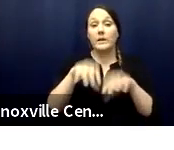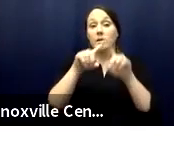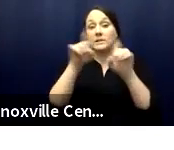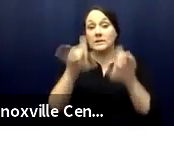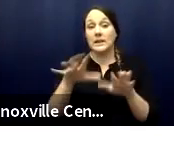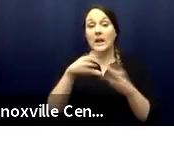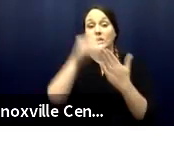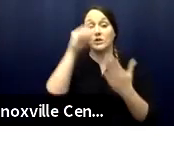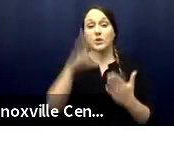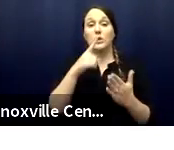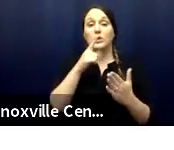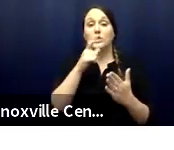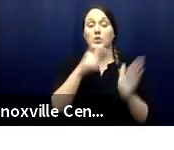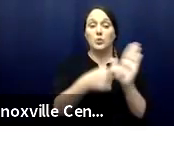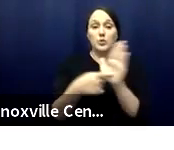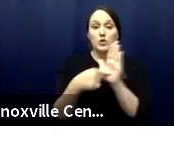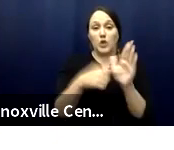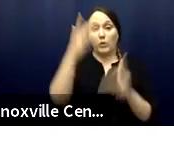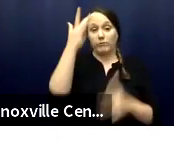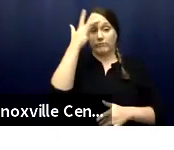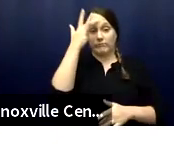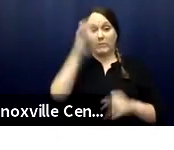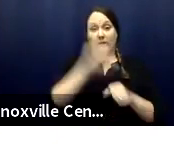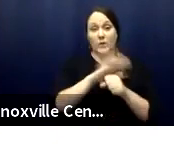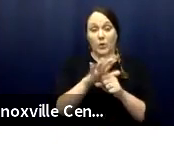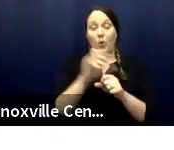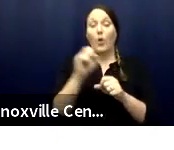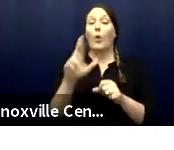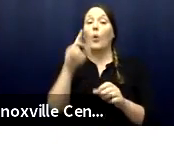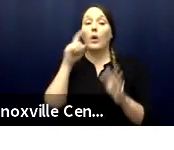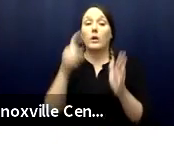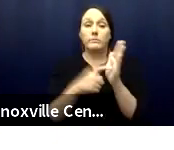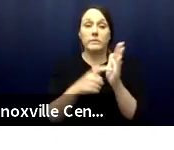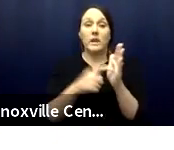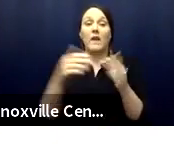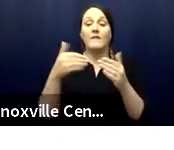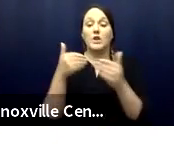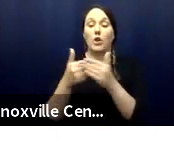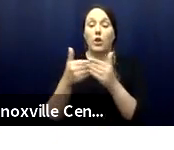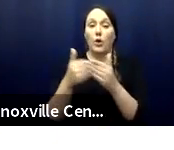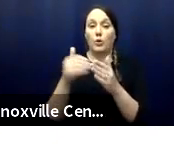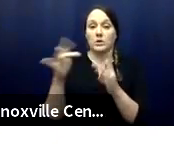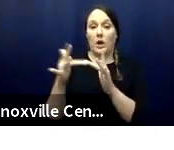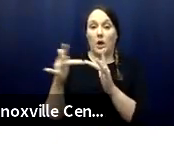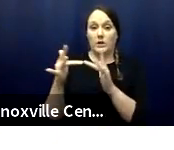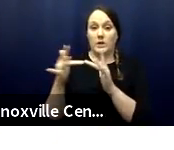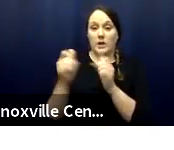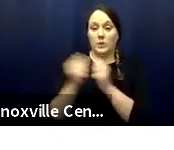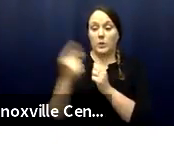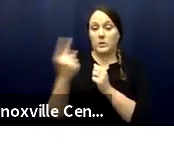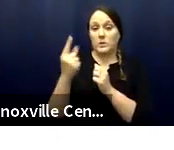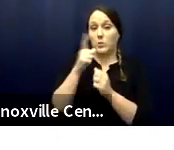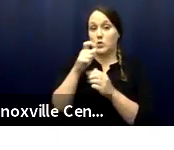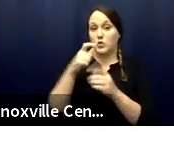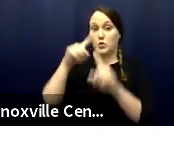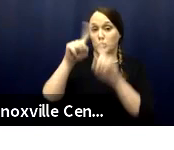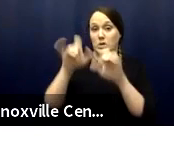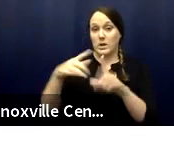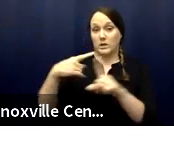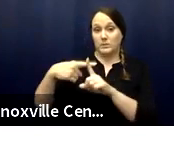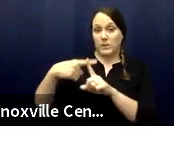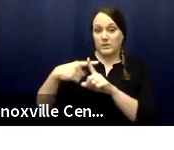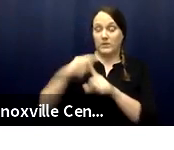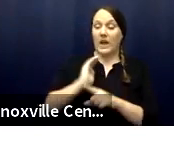of COVID-19 or who have been identified as a close contact with someone who's tested. So our health center is managing